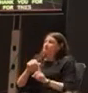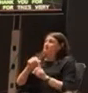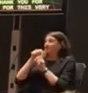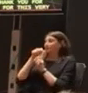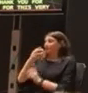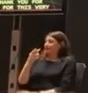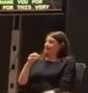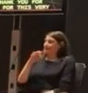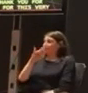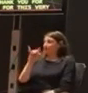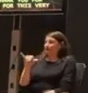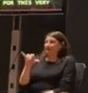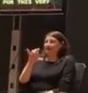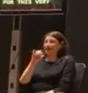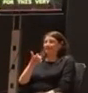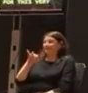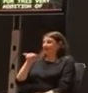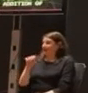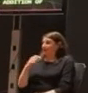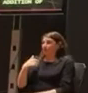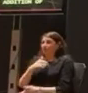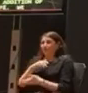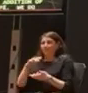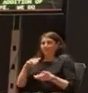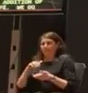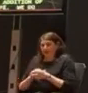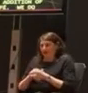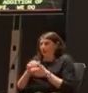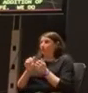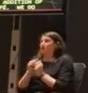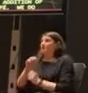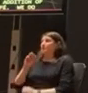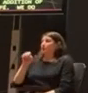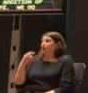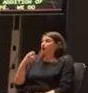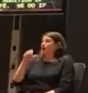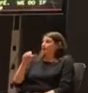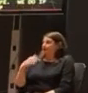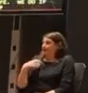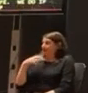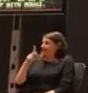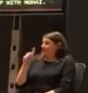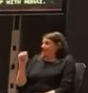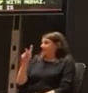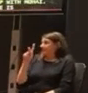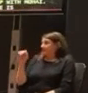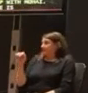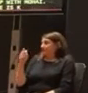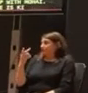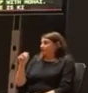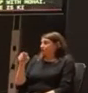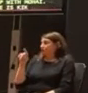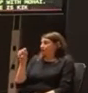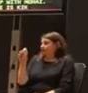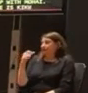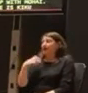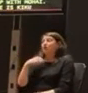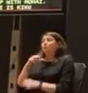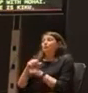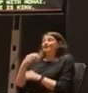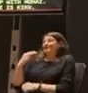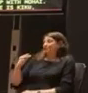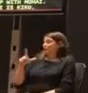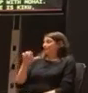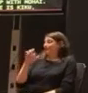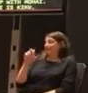History Cafe, which we do in partnership with MOHAI. And my name is Kiku Hughes. I work for HistoryLink.